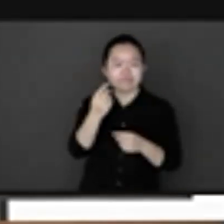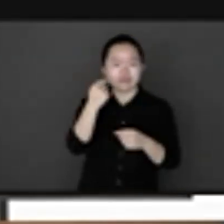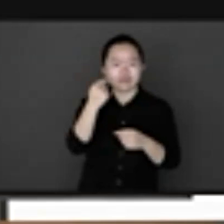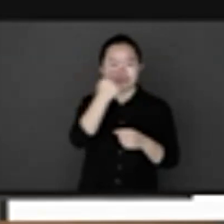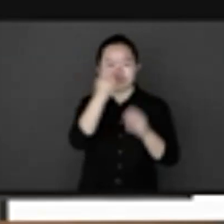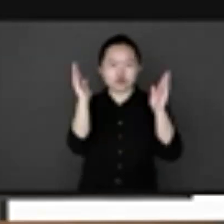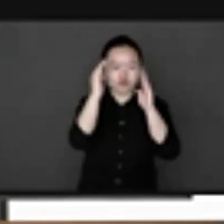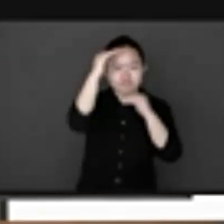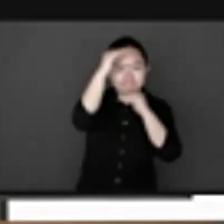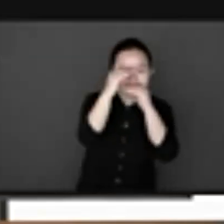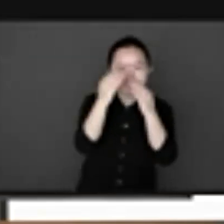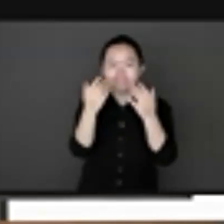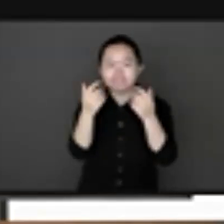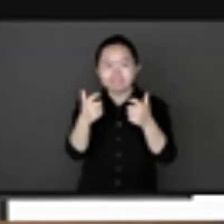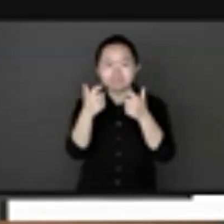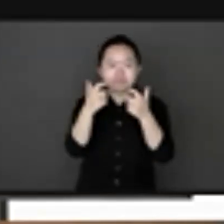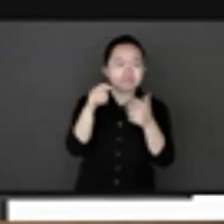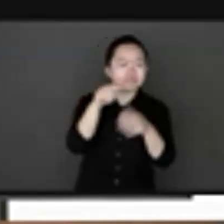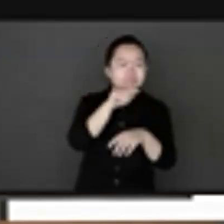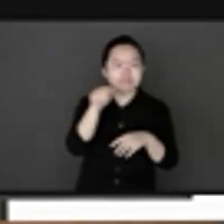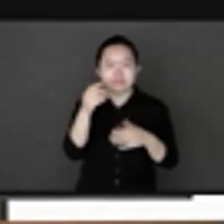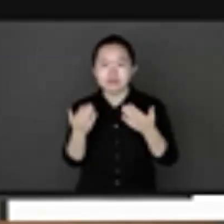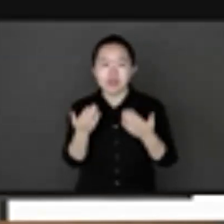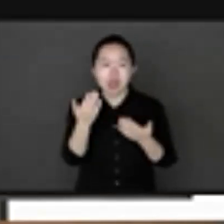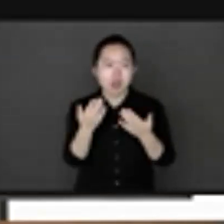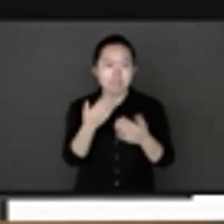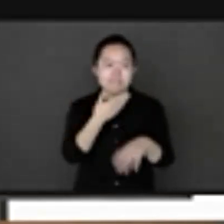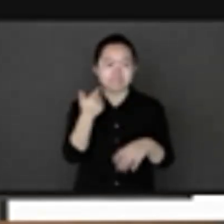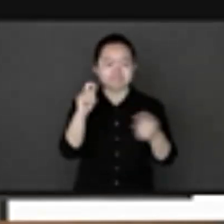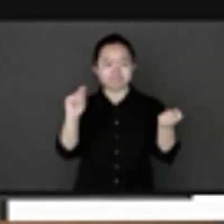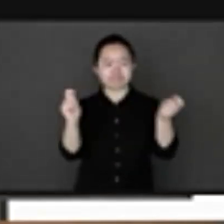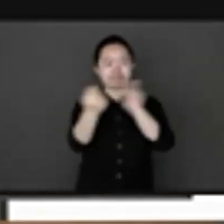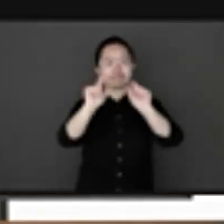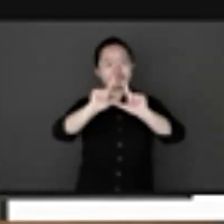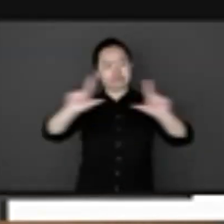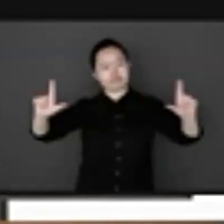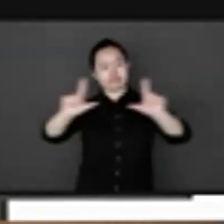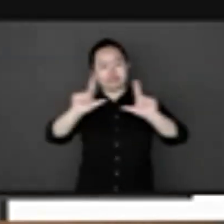use case is really making them better visible, increasing the size and so on.